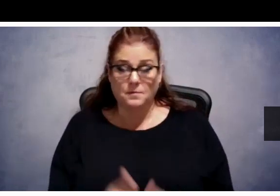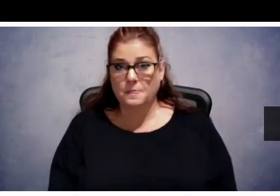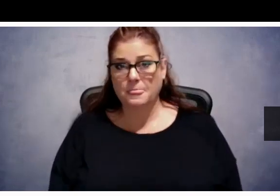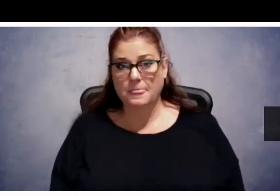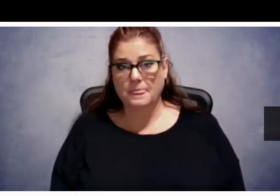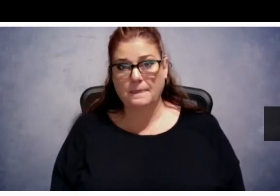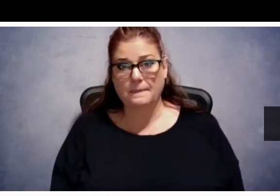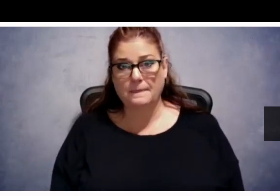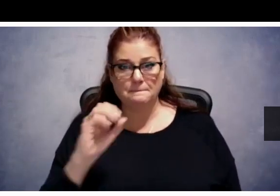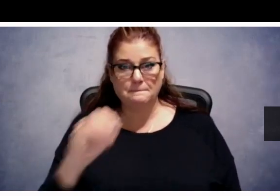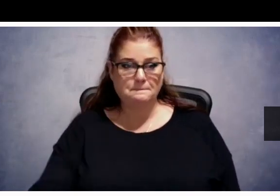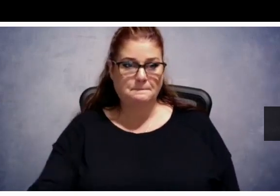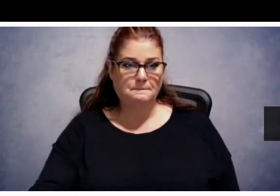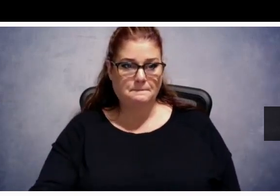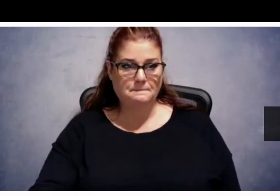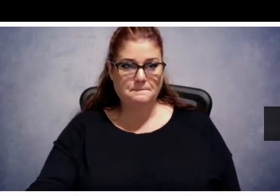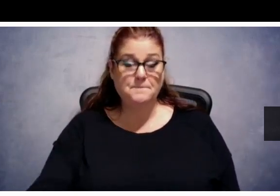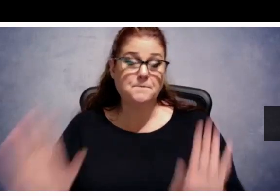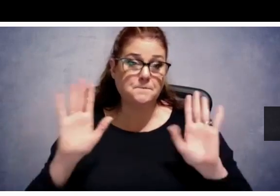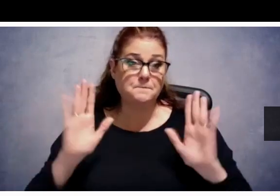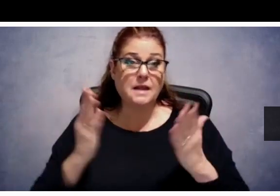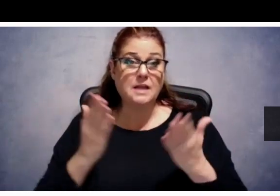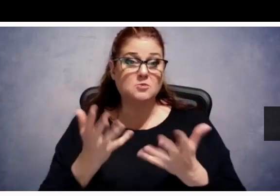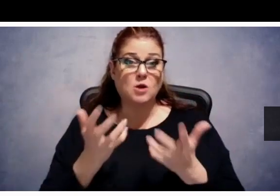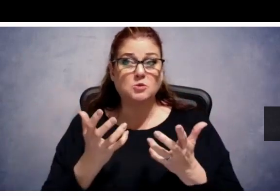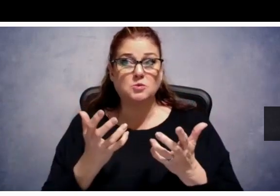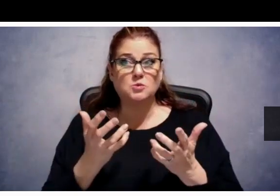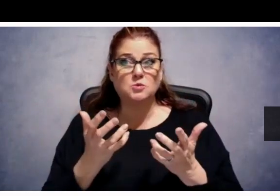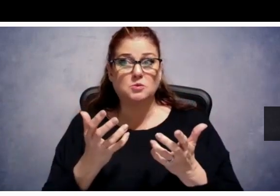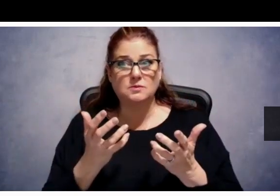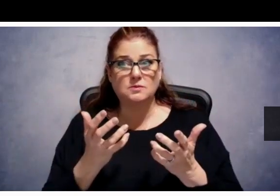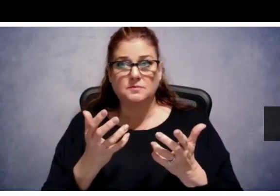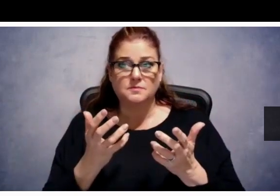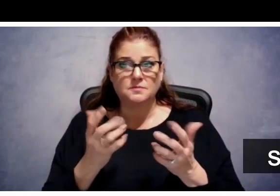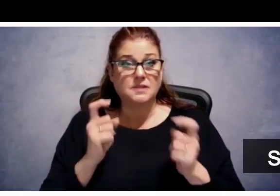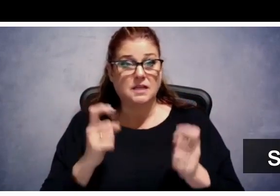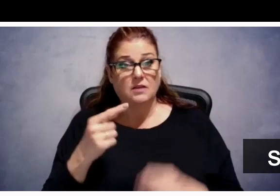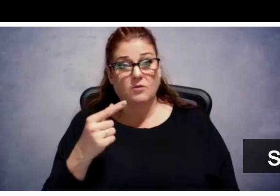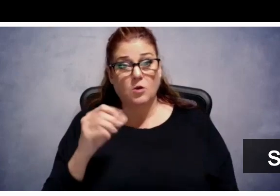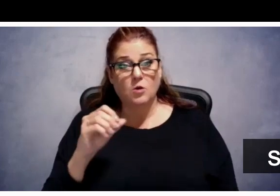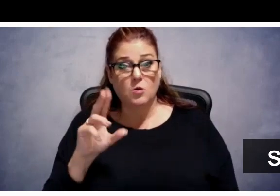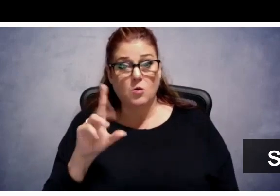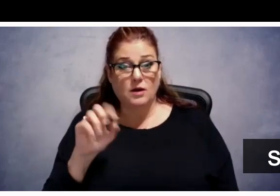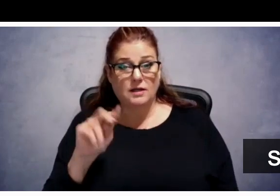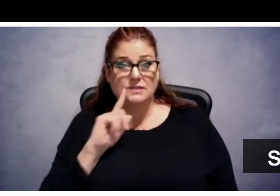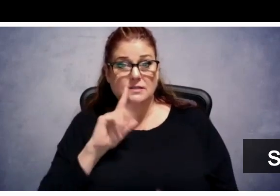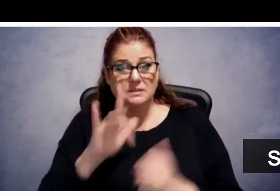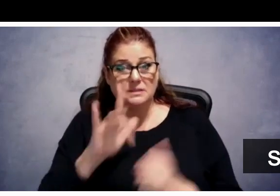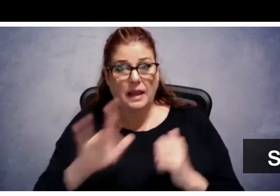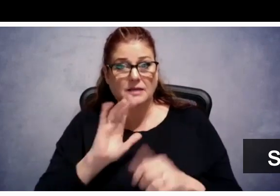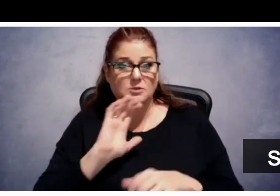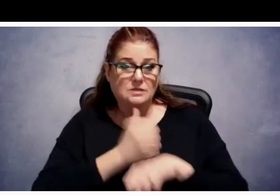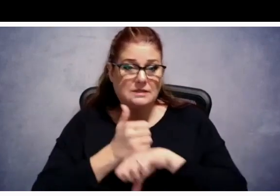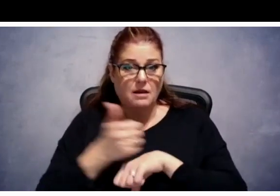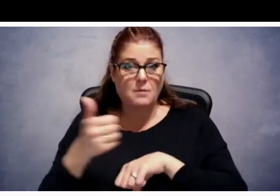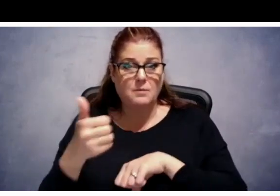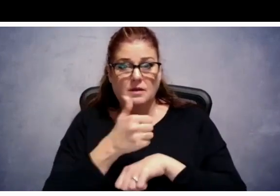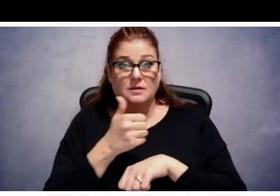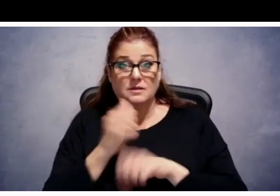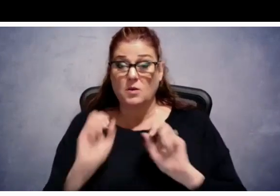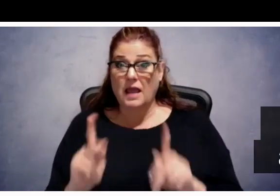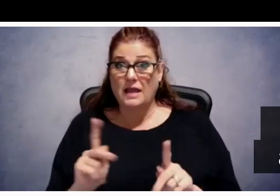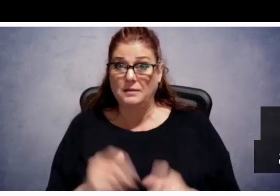So, I just want to give Gordon a little space to get yourself set up.